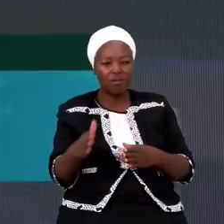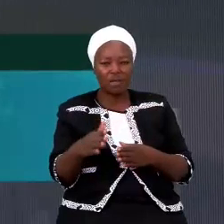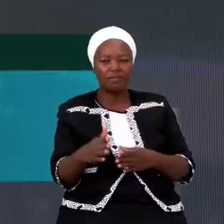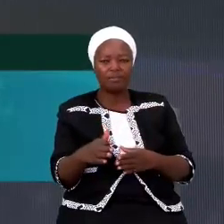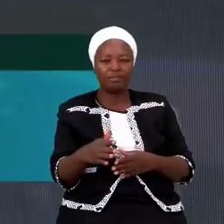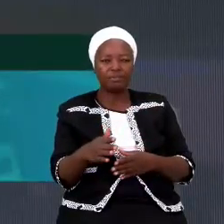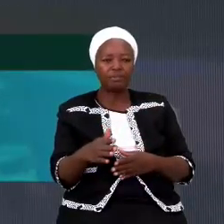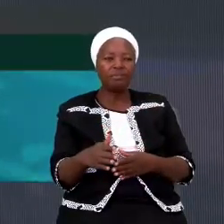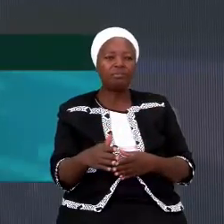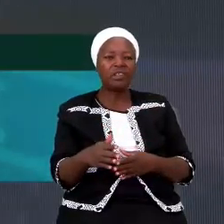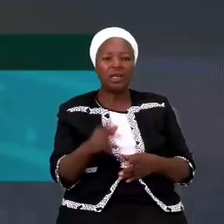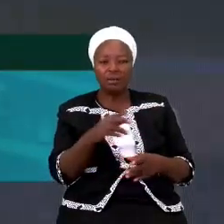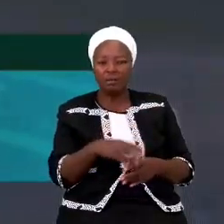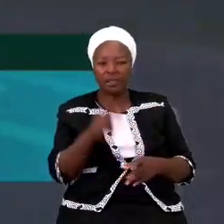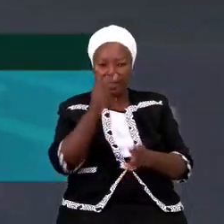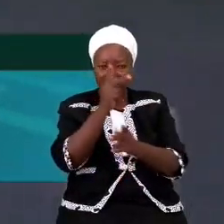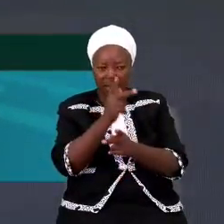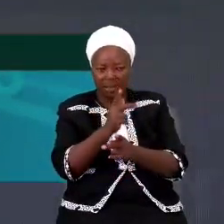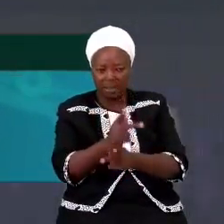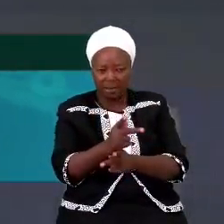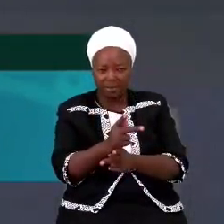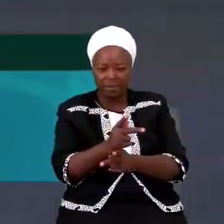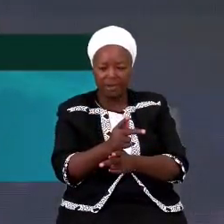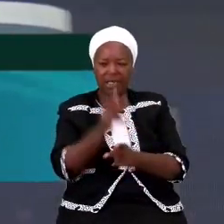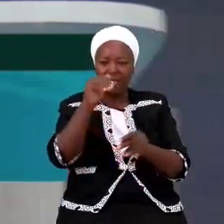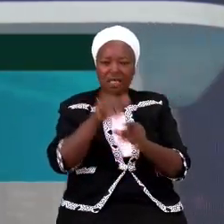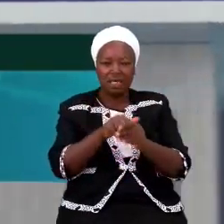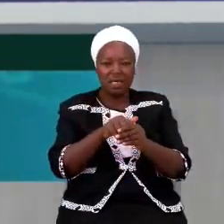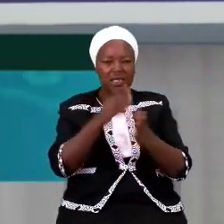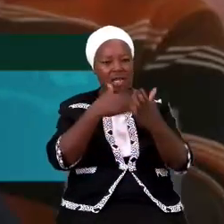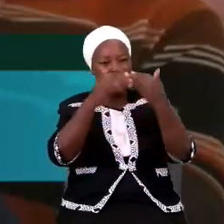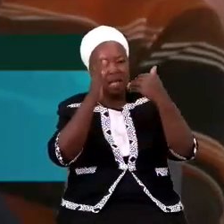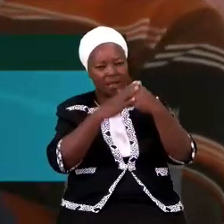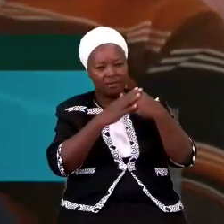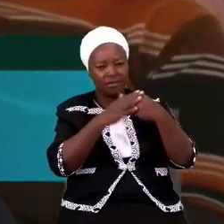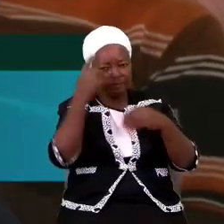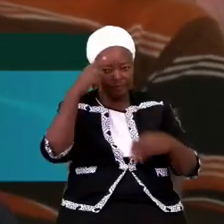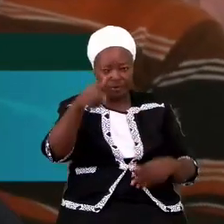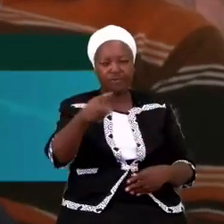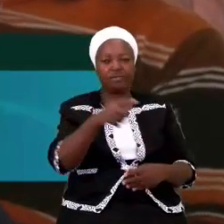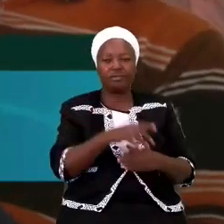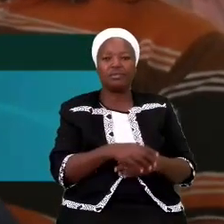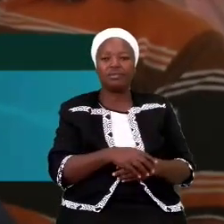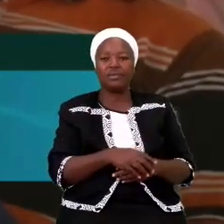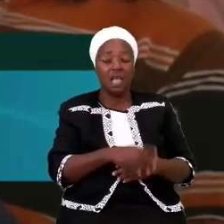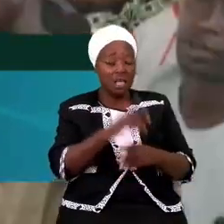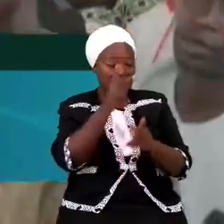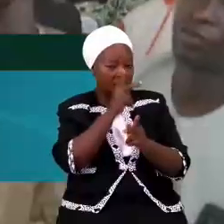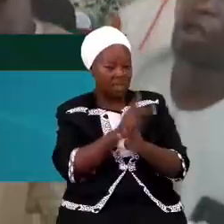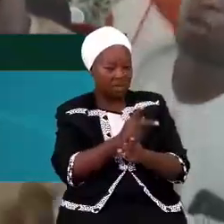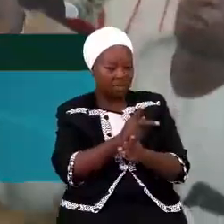you. Reserved in heaven for you. For who?